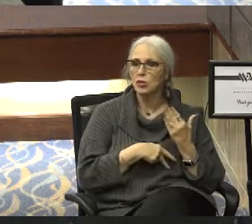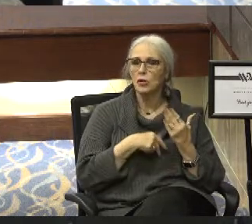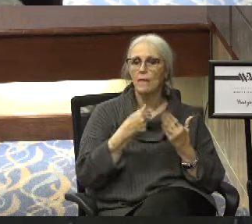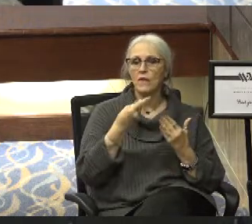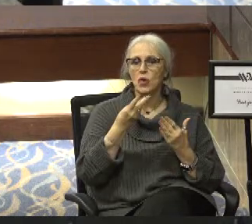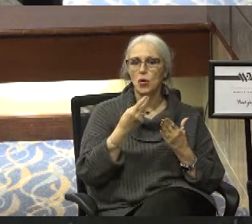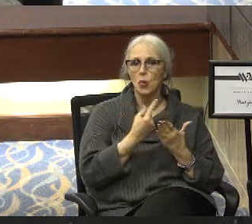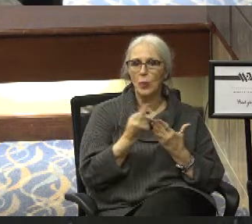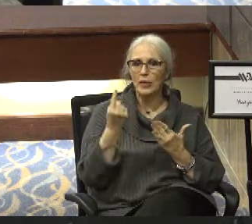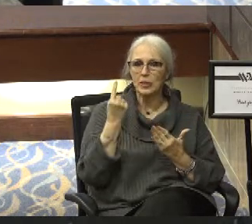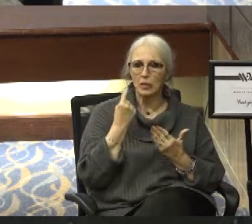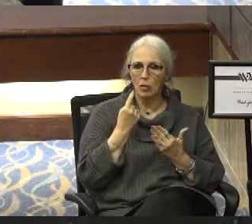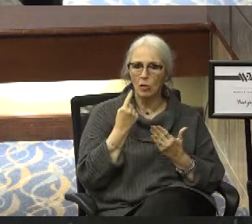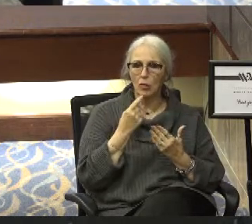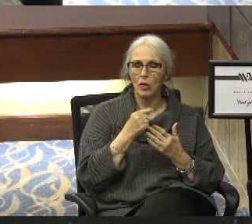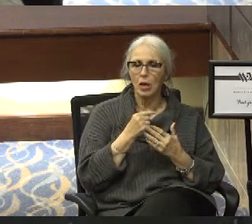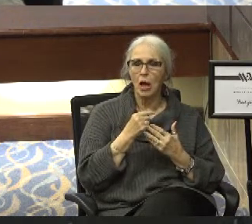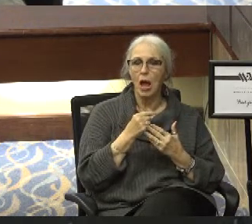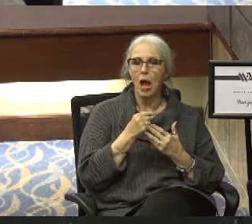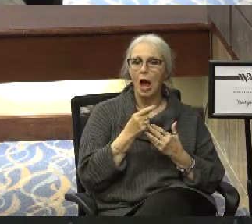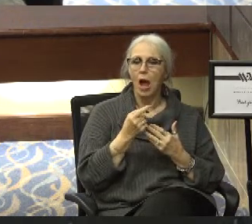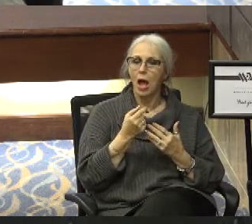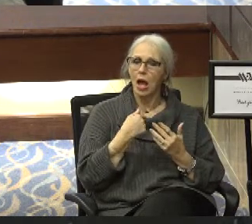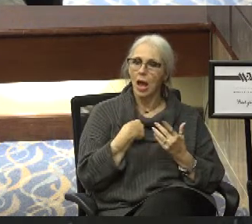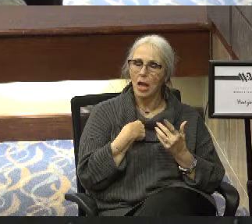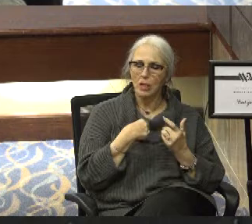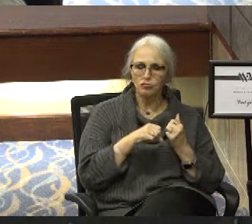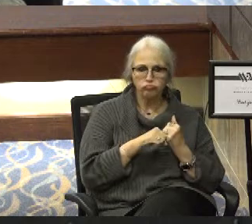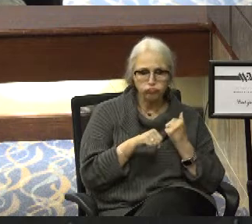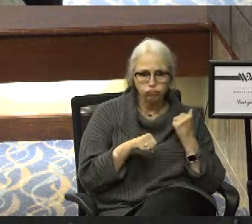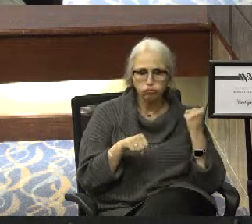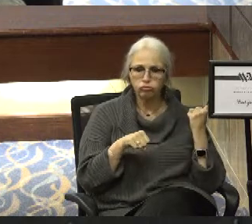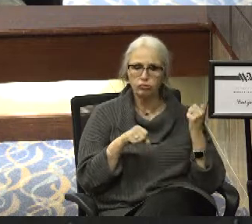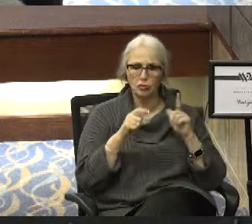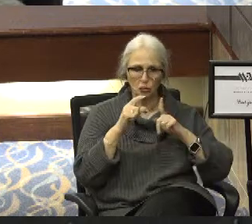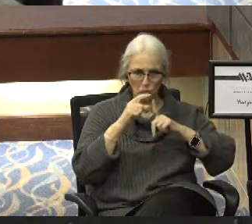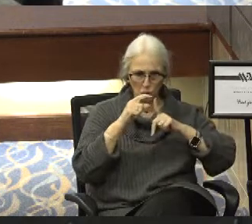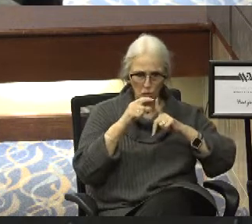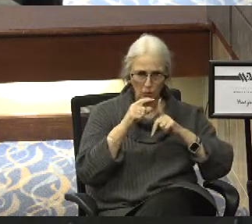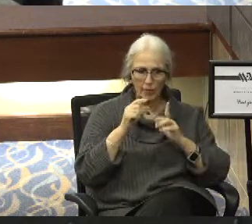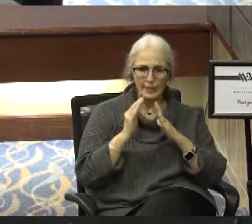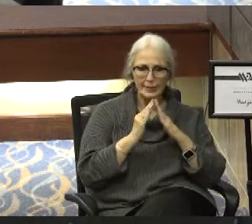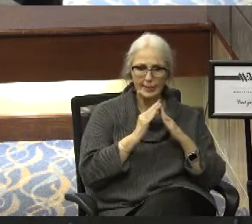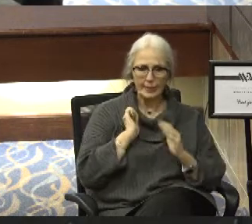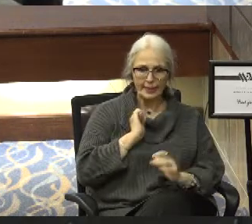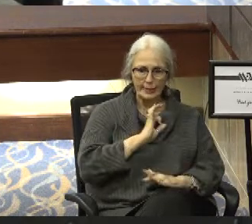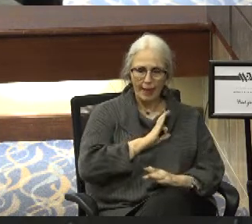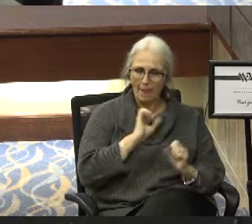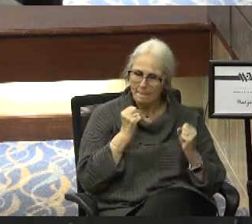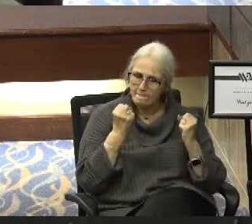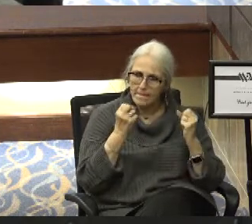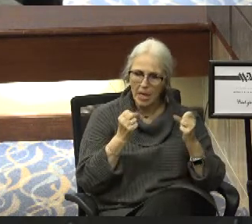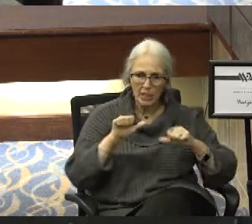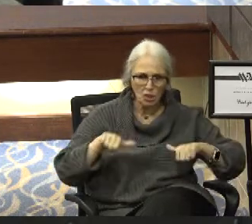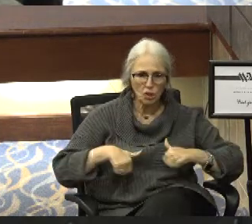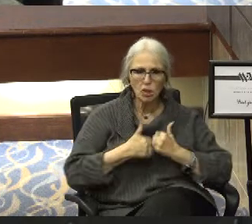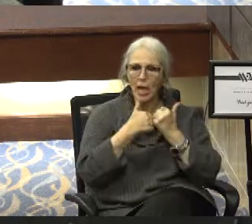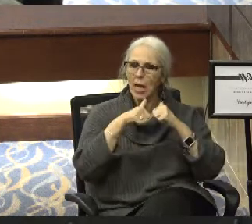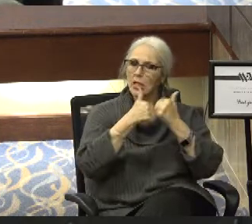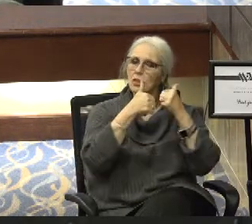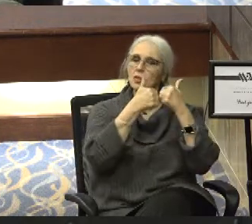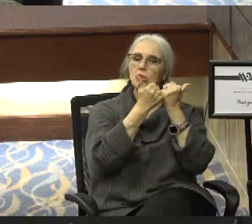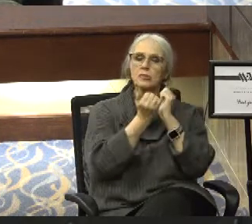ago when I kind of dramatized the work of our city staff and the many challenges they've faced